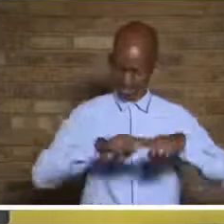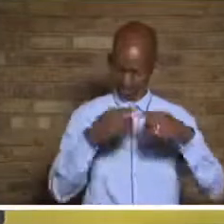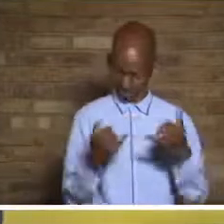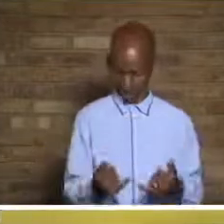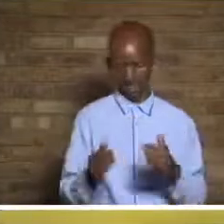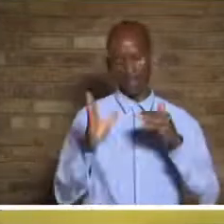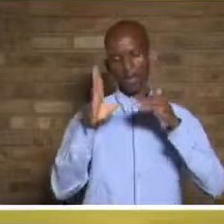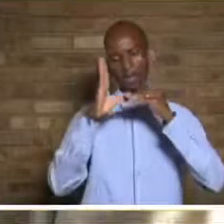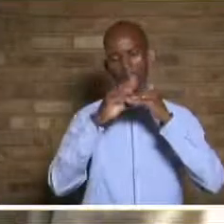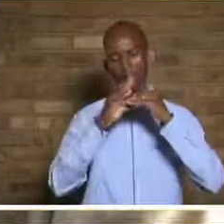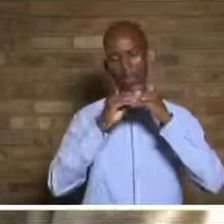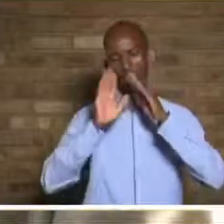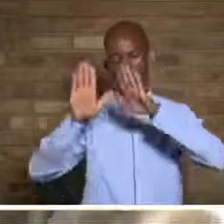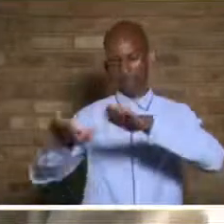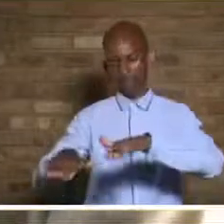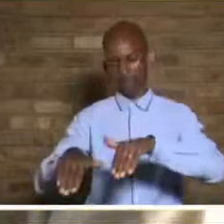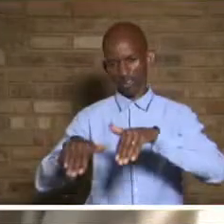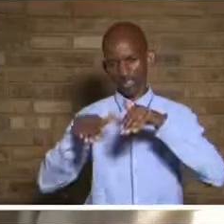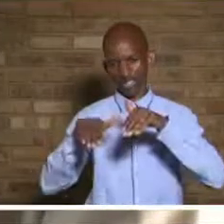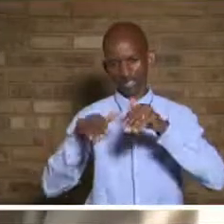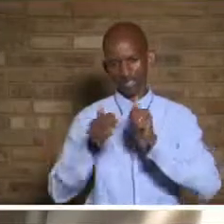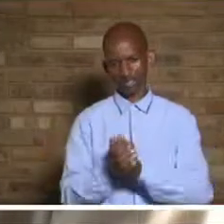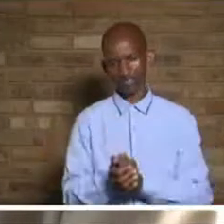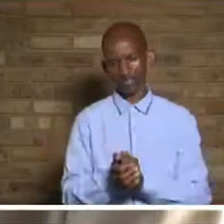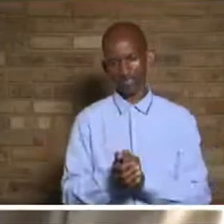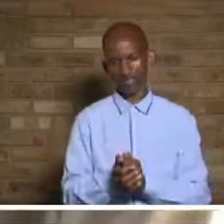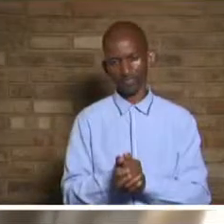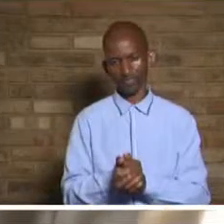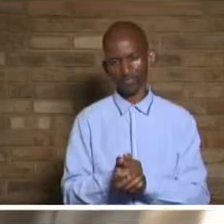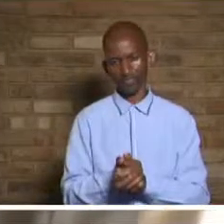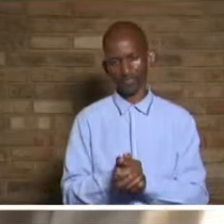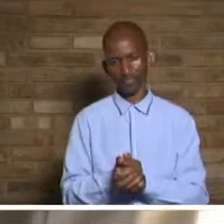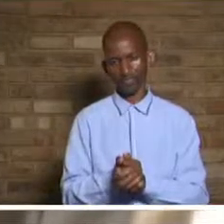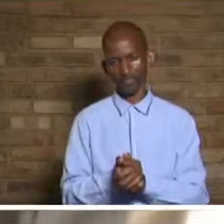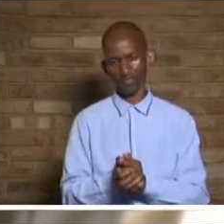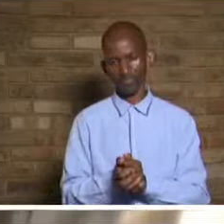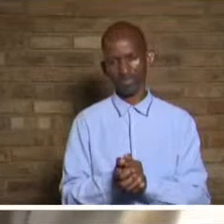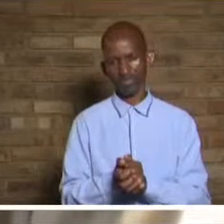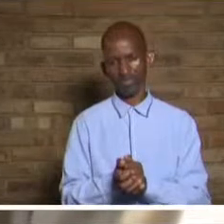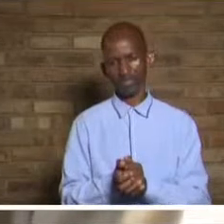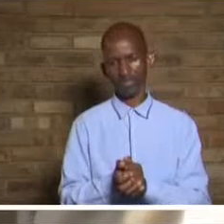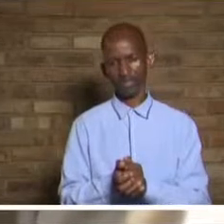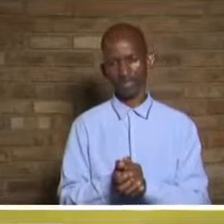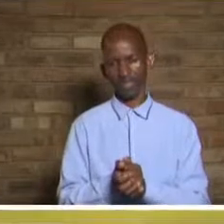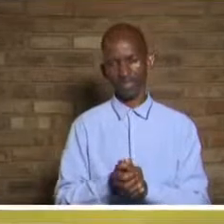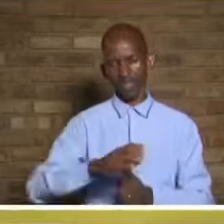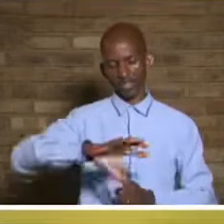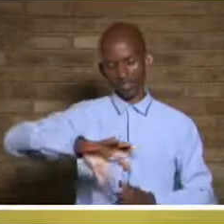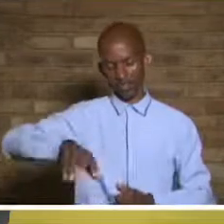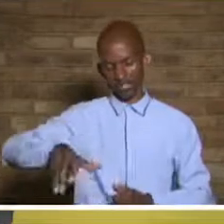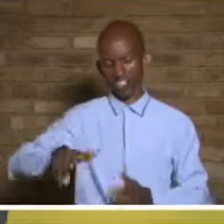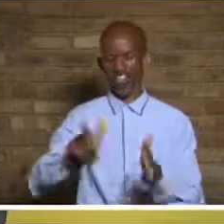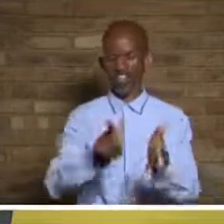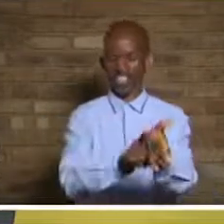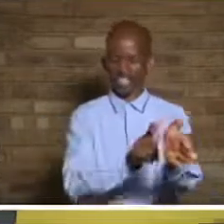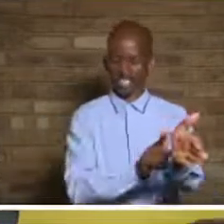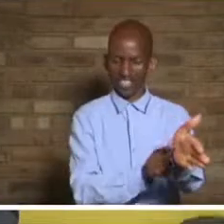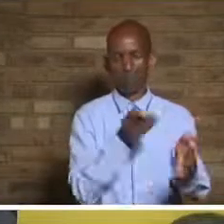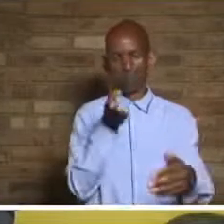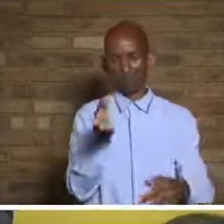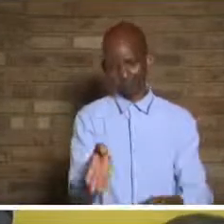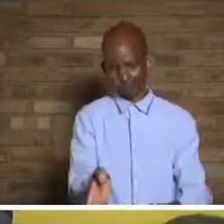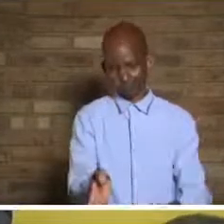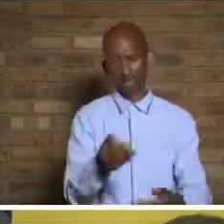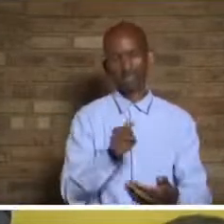parliament, Sikuvumela ukuthi bazisho izinto engahlangene nalomthetho the sivivinywa provincial legislature who are here,